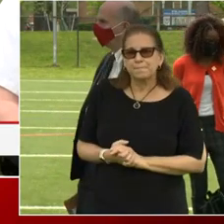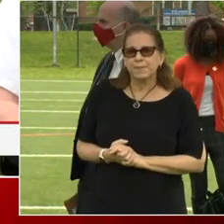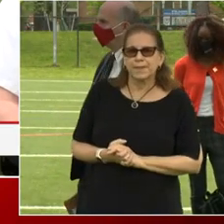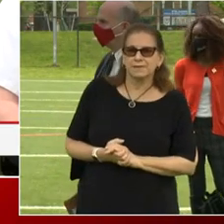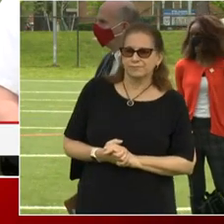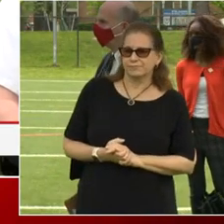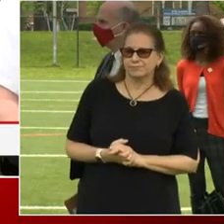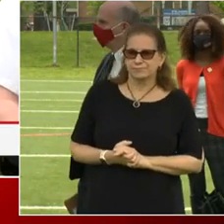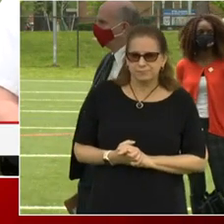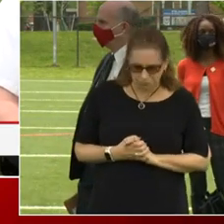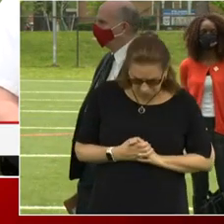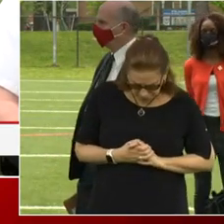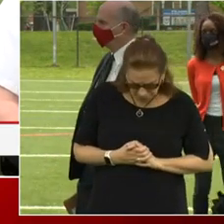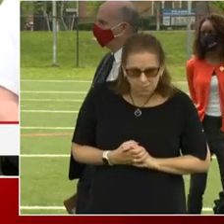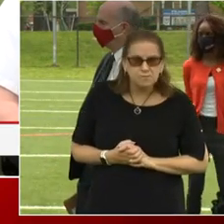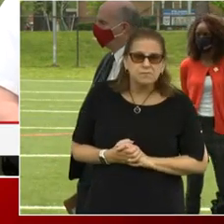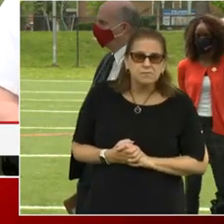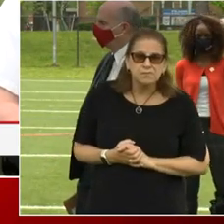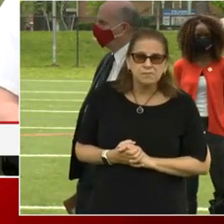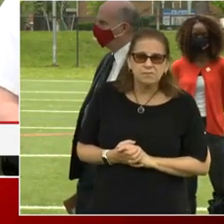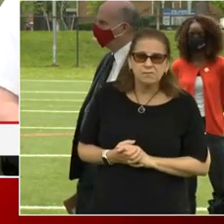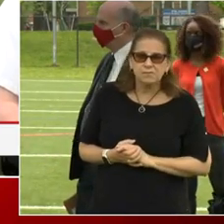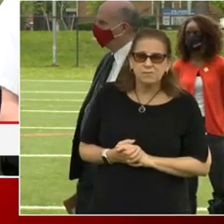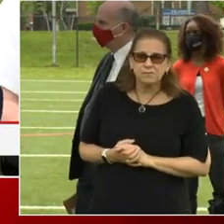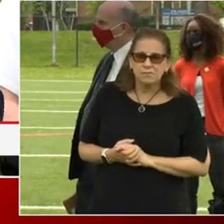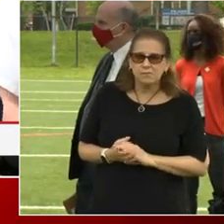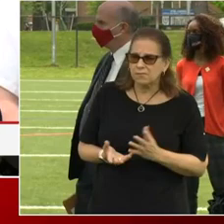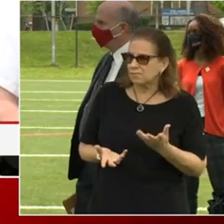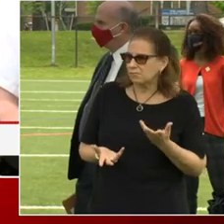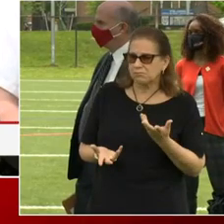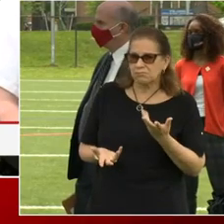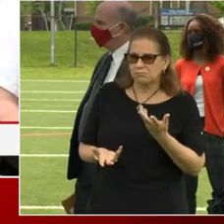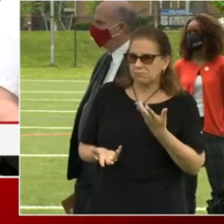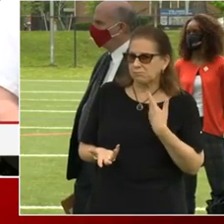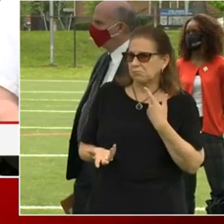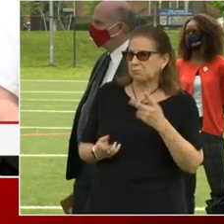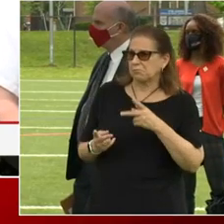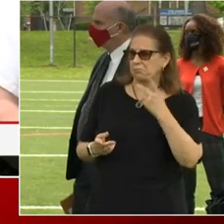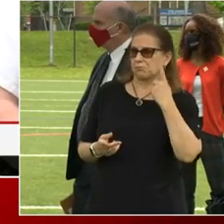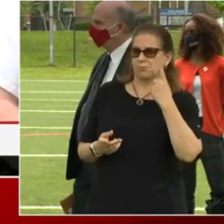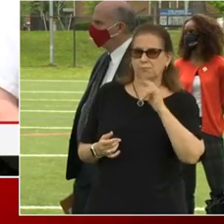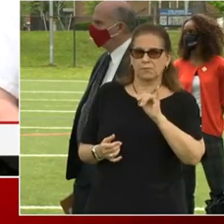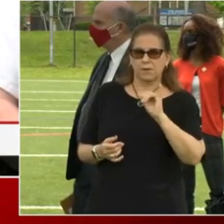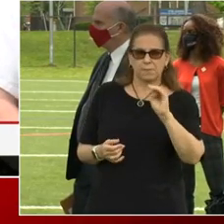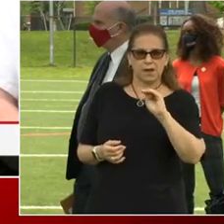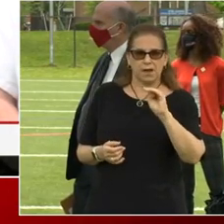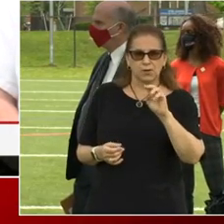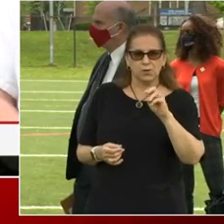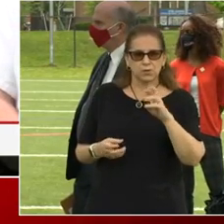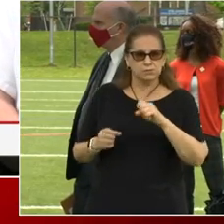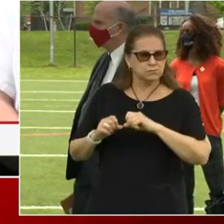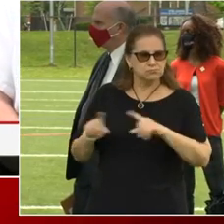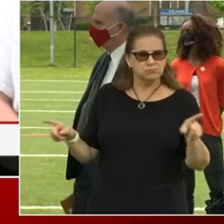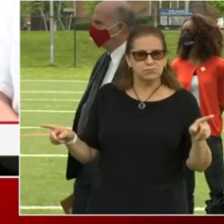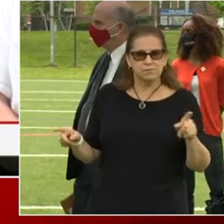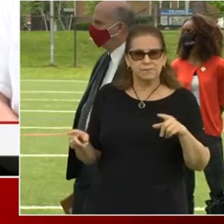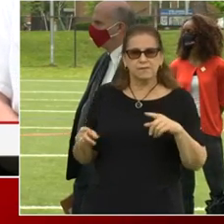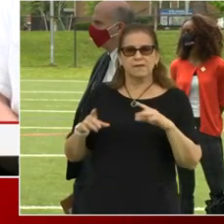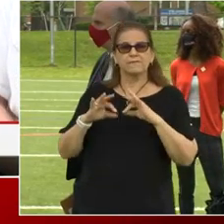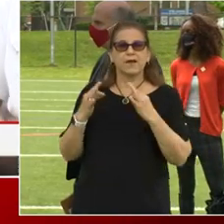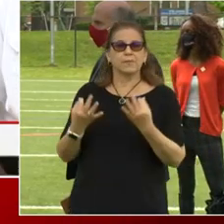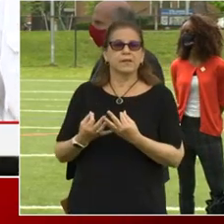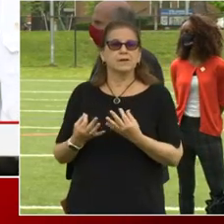and why did it take so long for that death to become known publicly? Sure. We made notifications next of kin and all of that as quickly as we